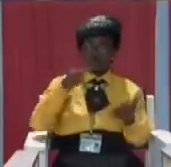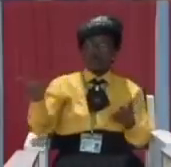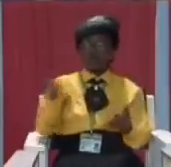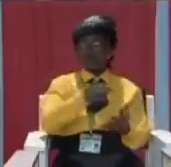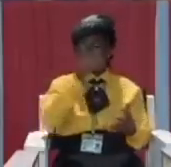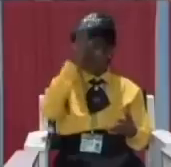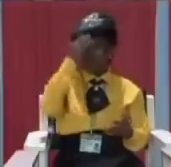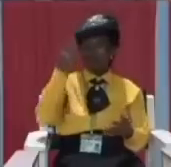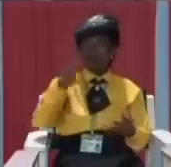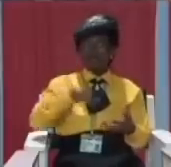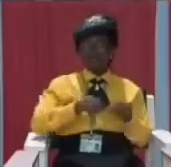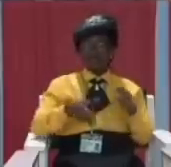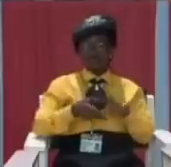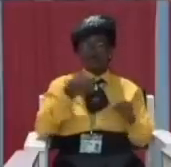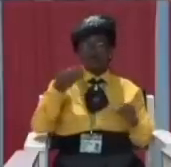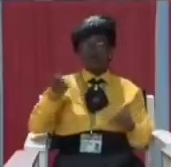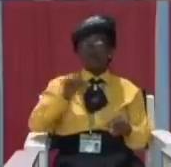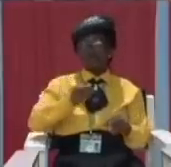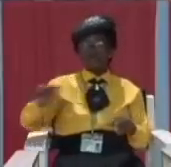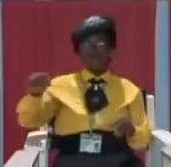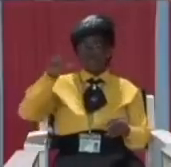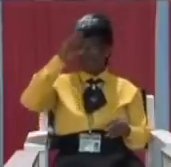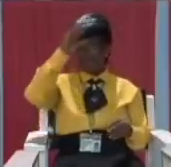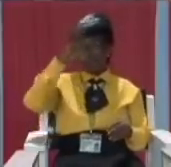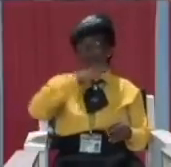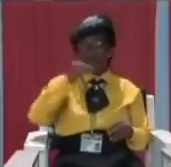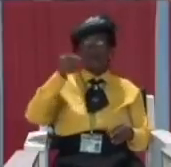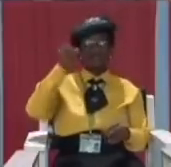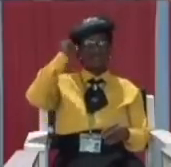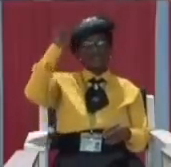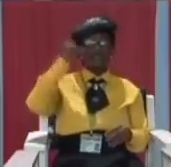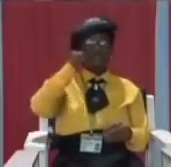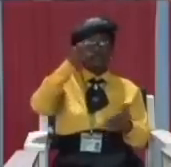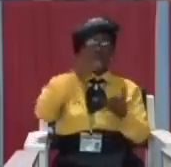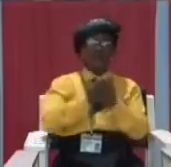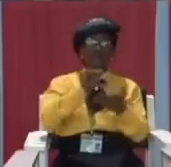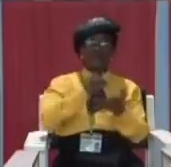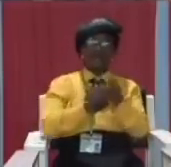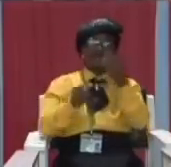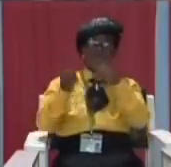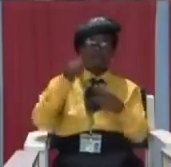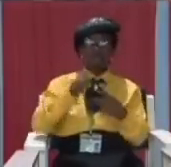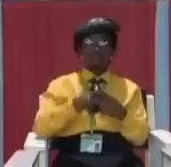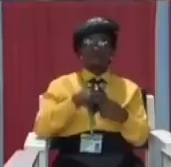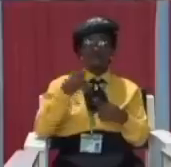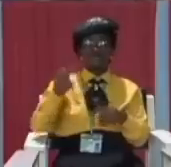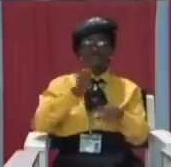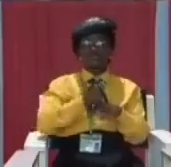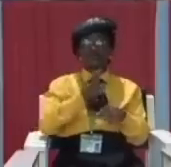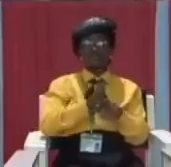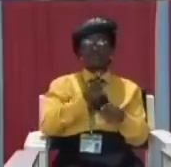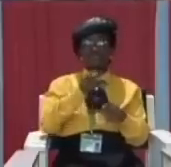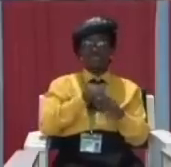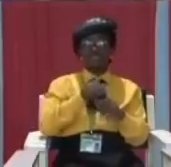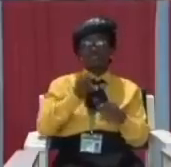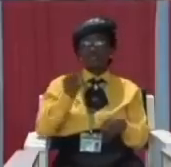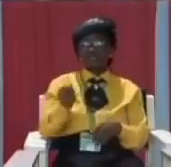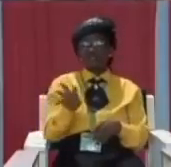of a man and his wife that came to the church in the Butemeta.